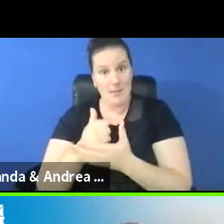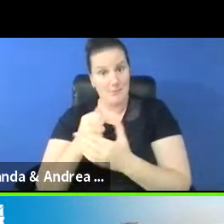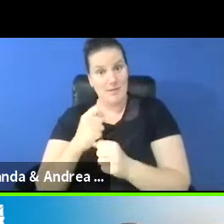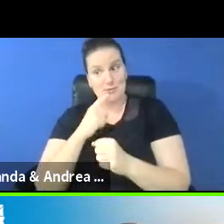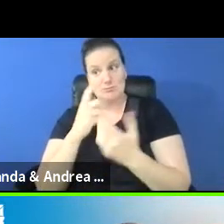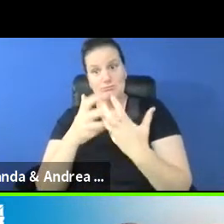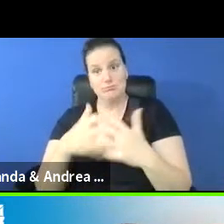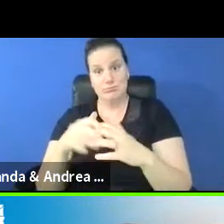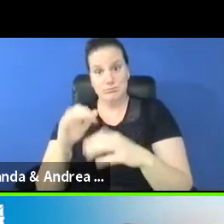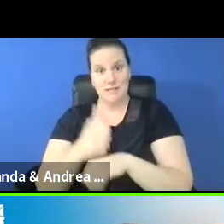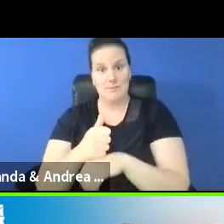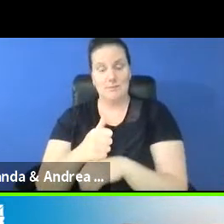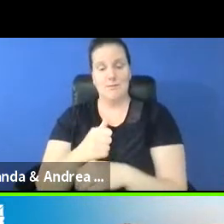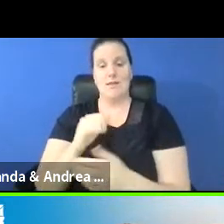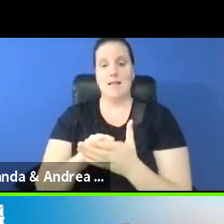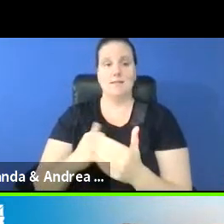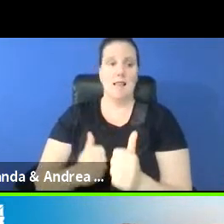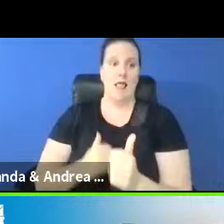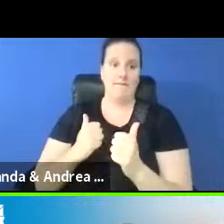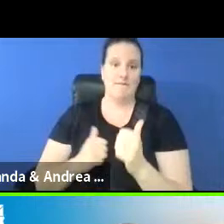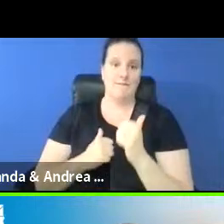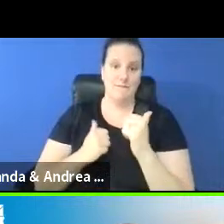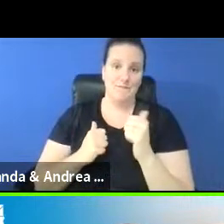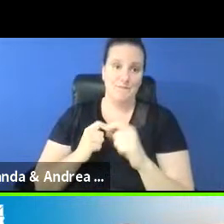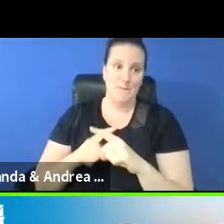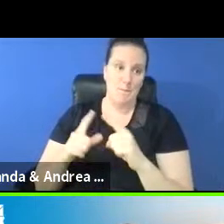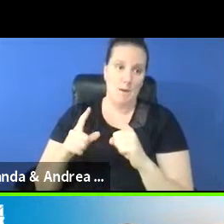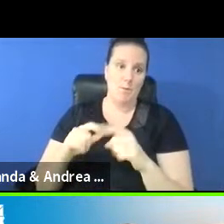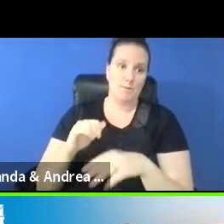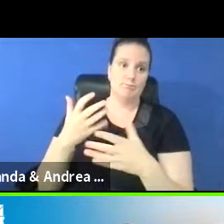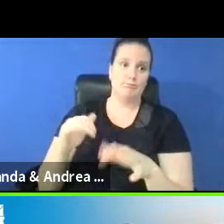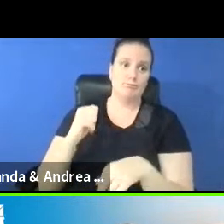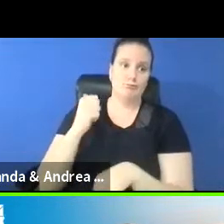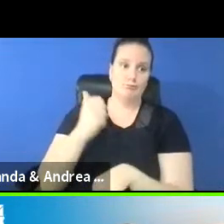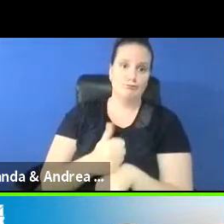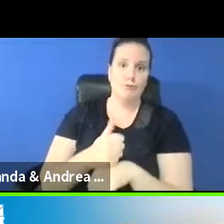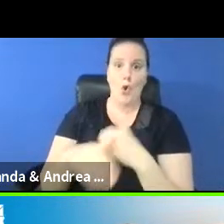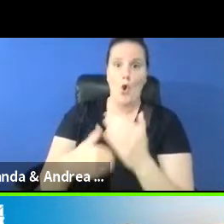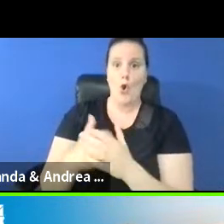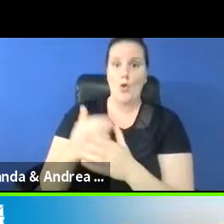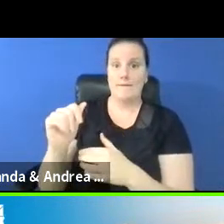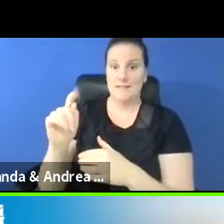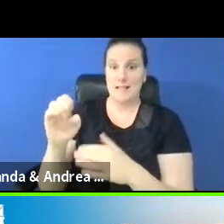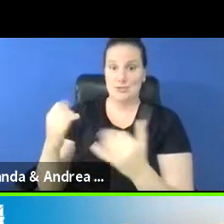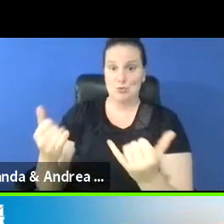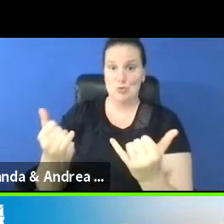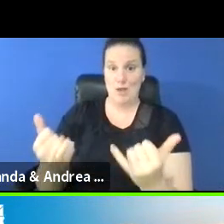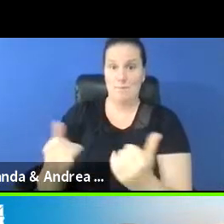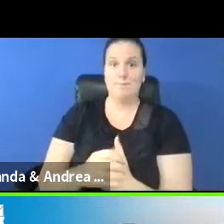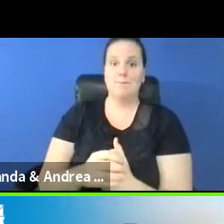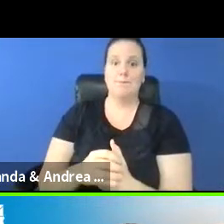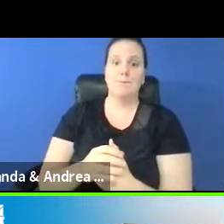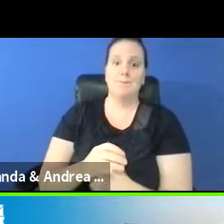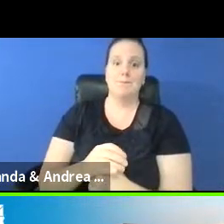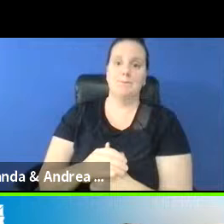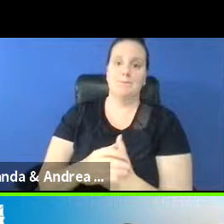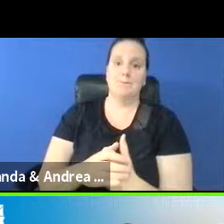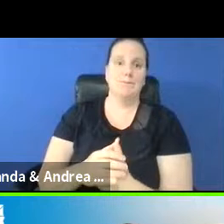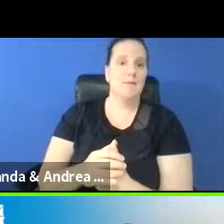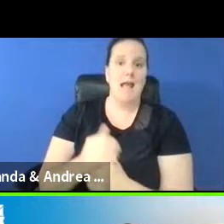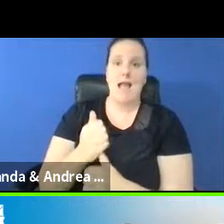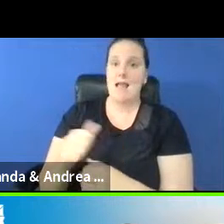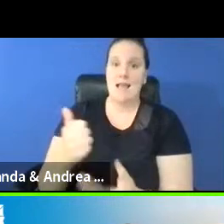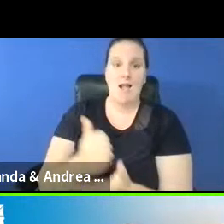So that should all be live, but we did solidify all of those dates today. So any help